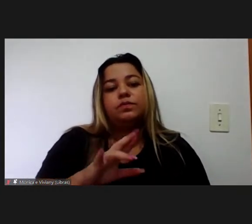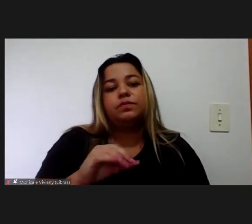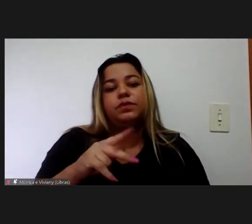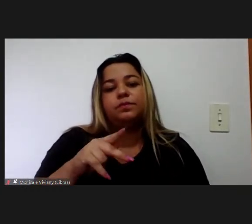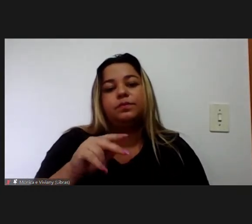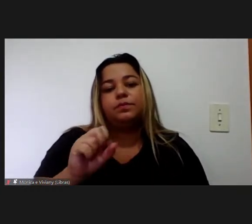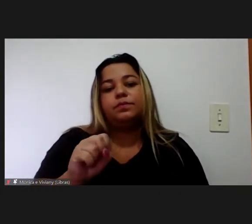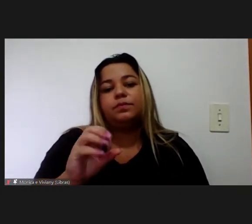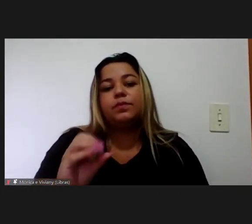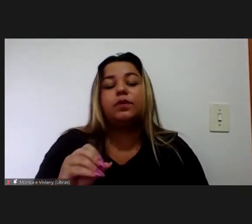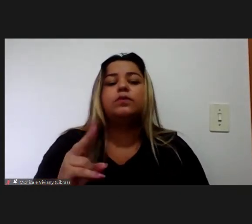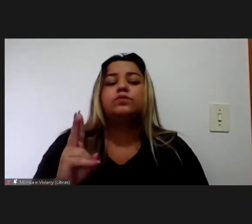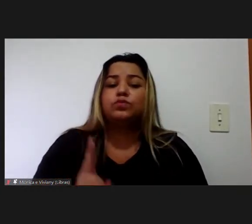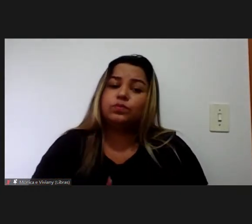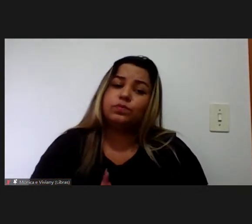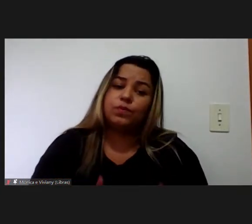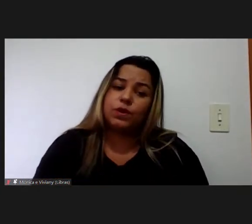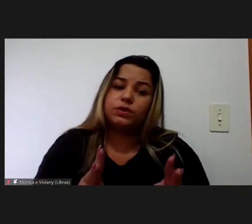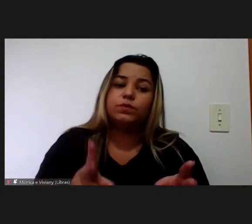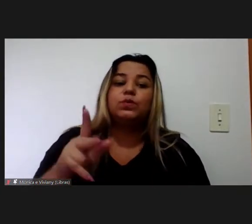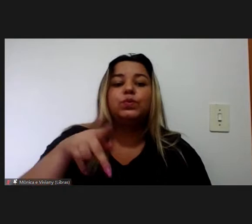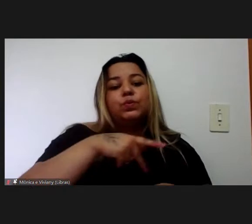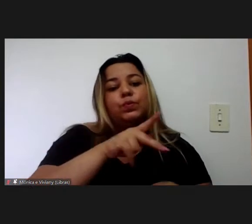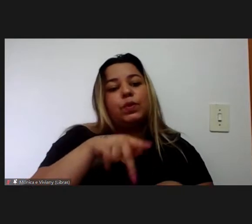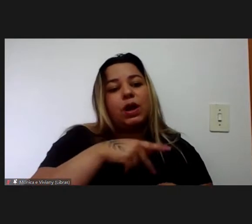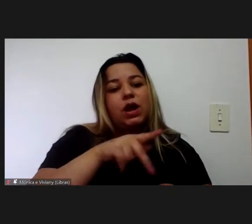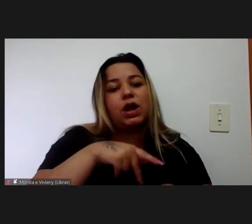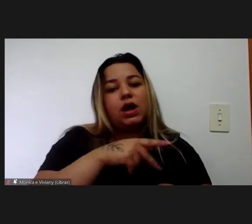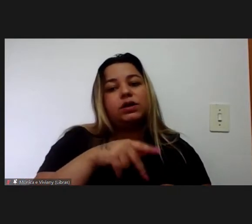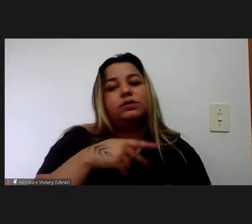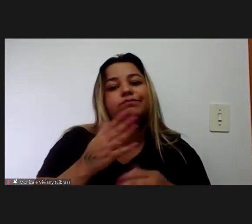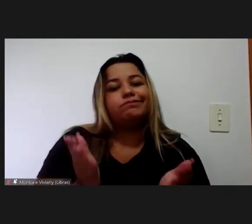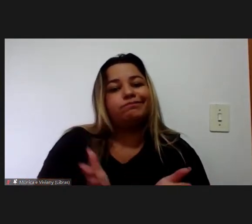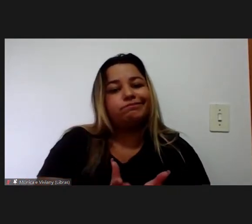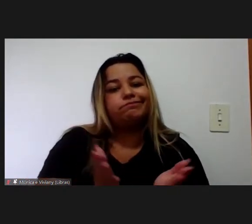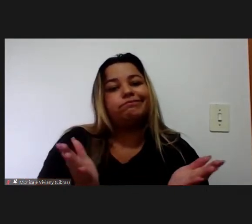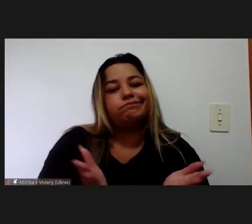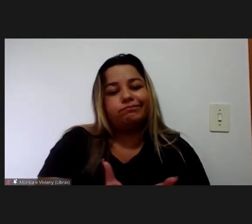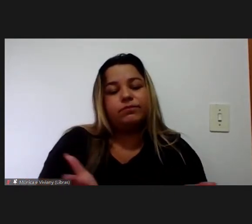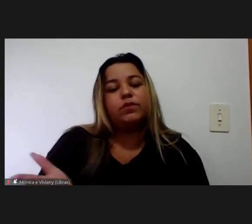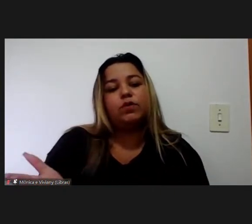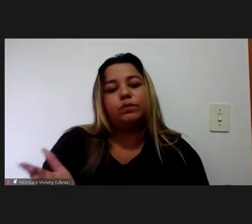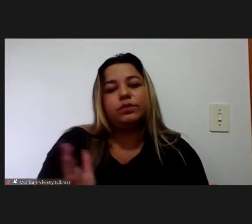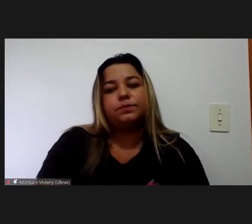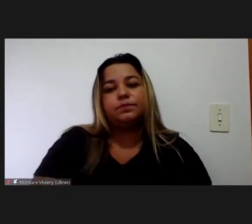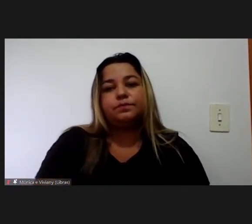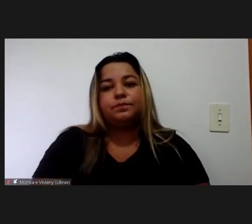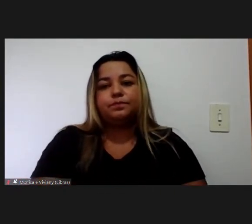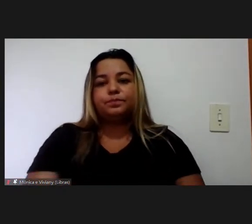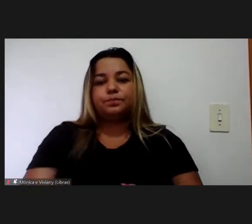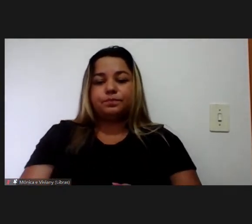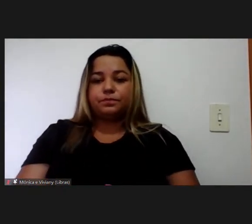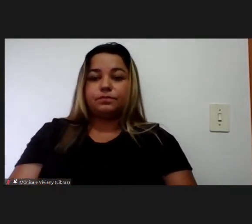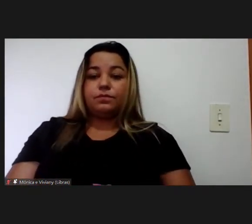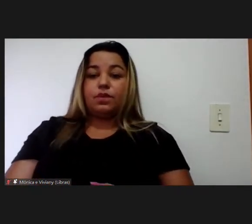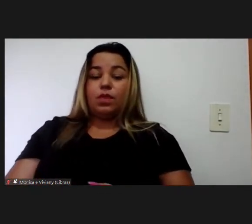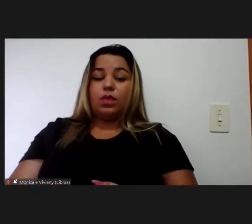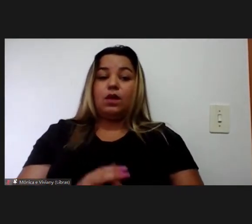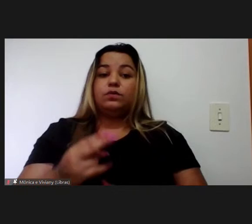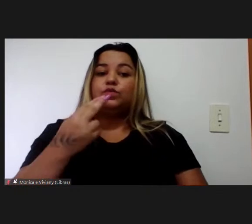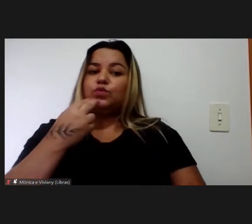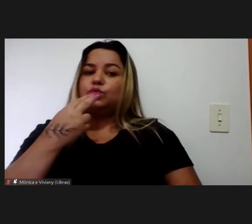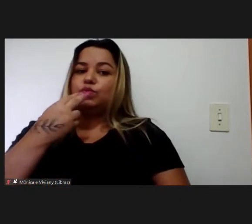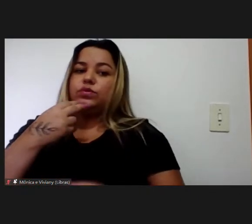been increasing rapidly in the world, mainly in countries of low and medium income.